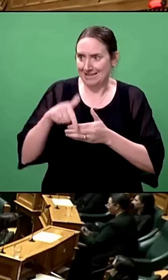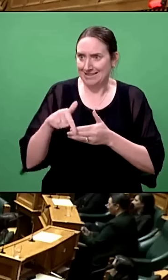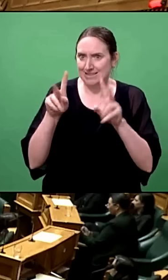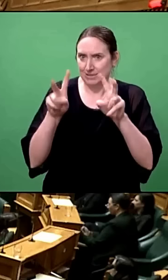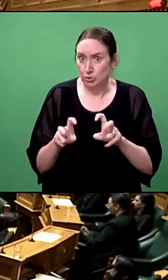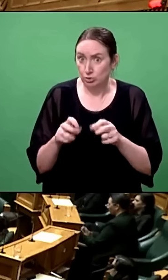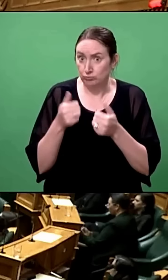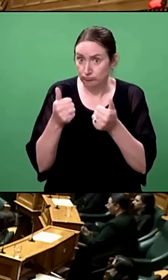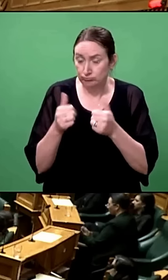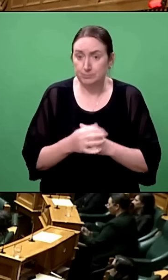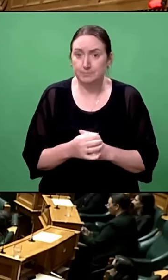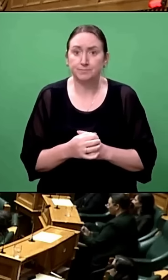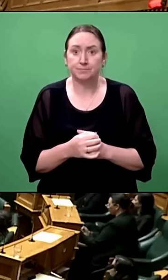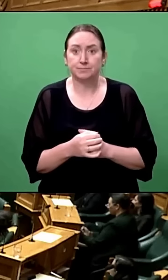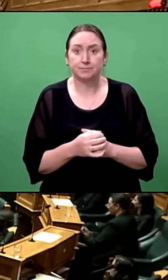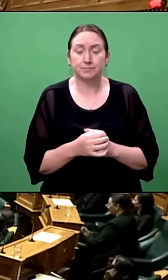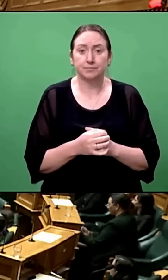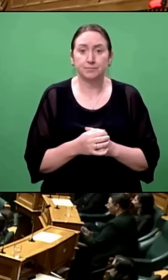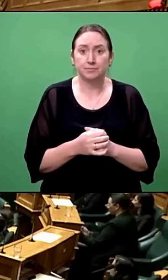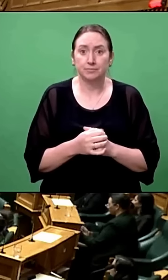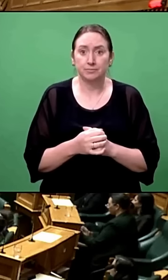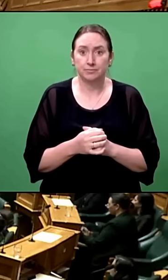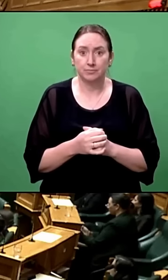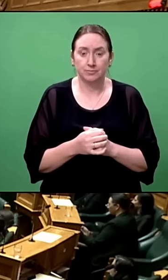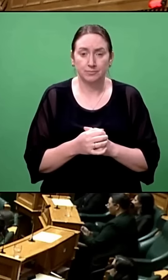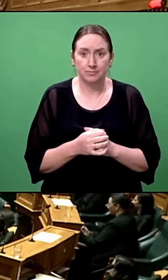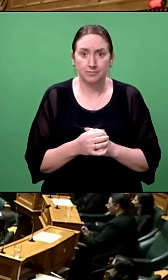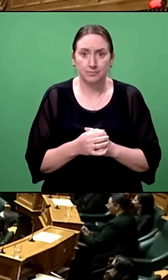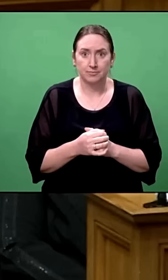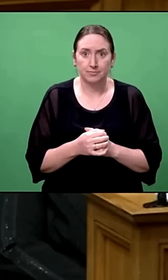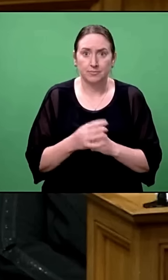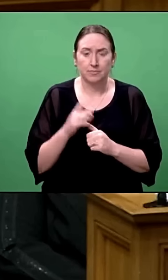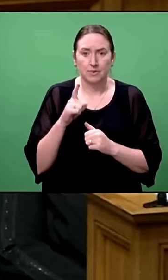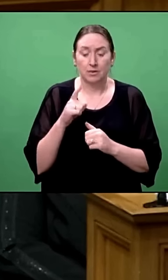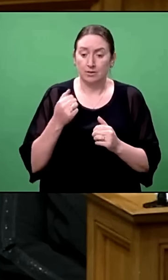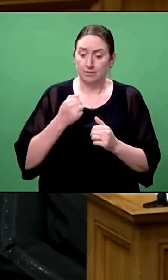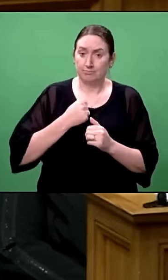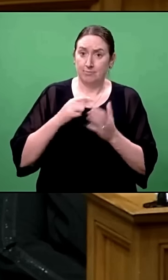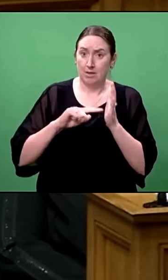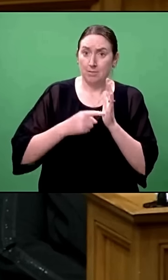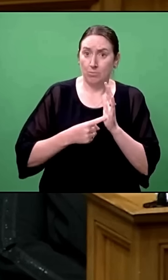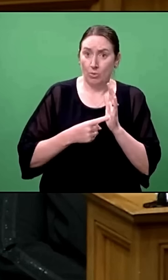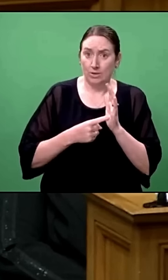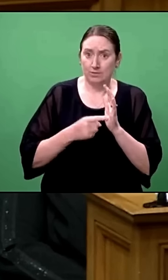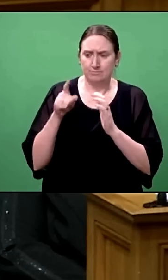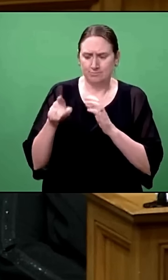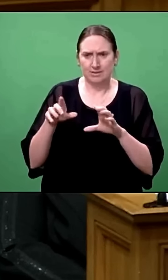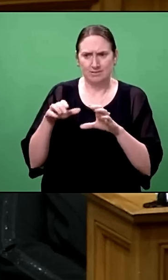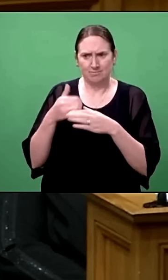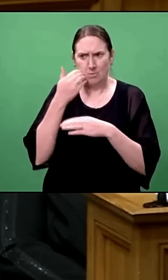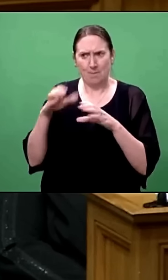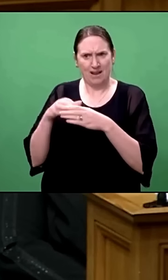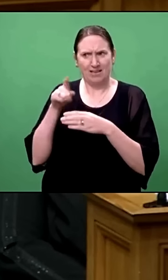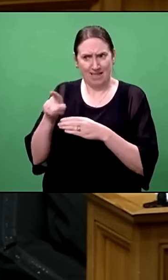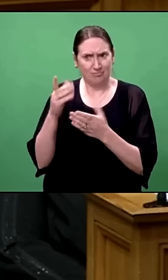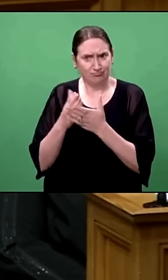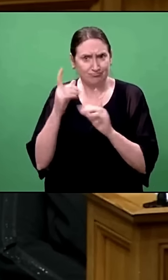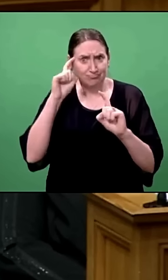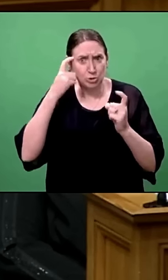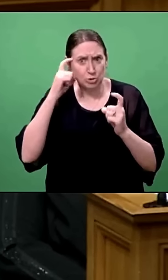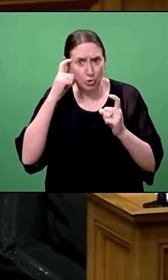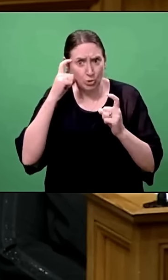Peters. Right on, Winston Peters. Yeah, the real point is, if the Party Māori is so concerned at